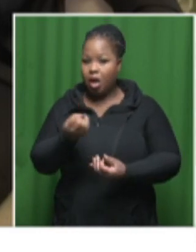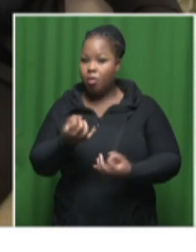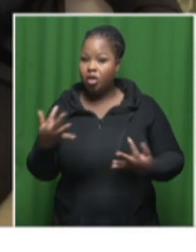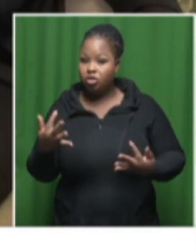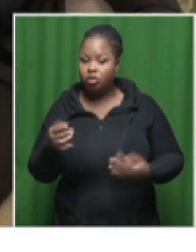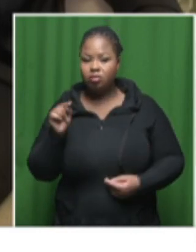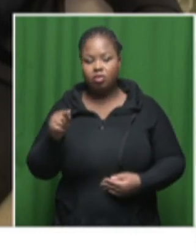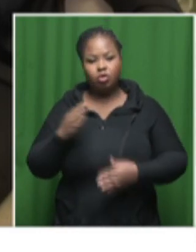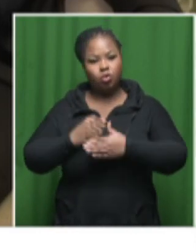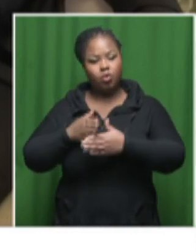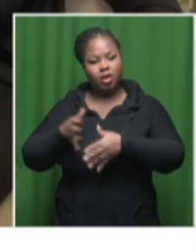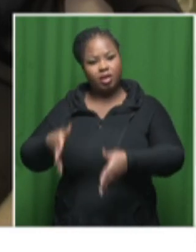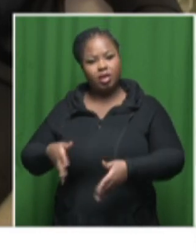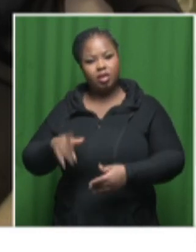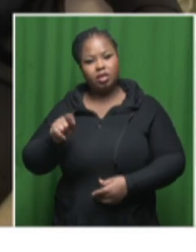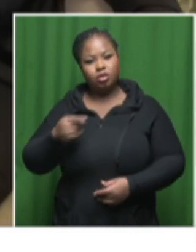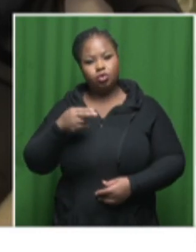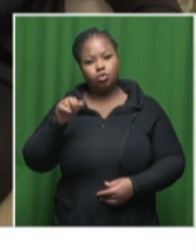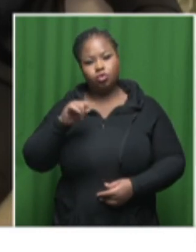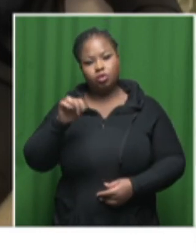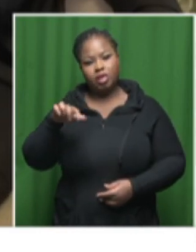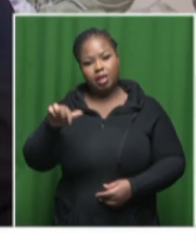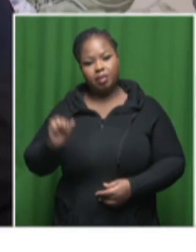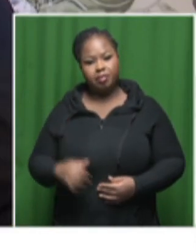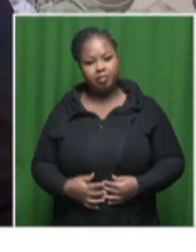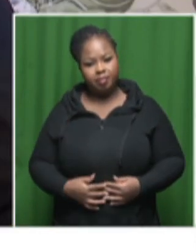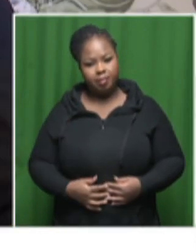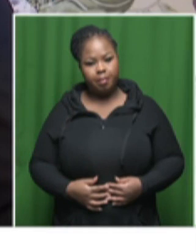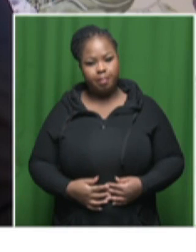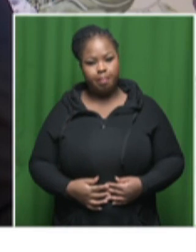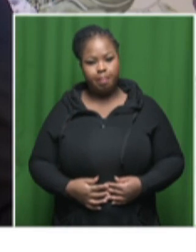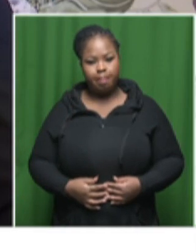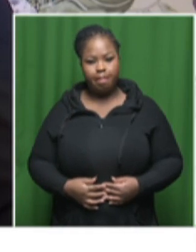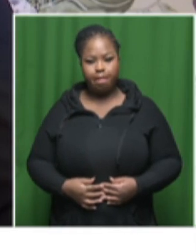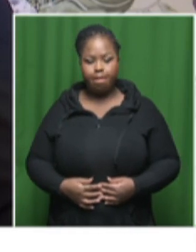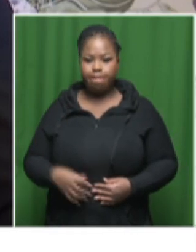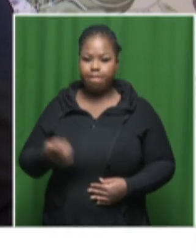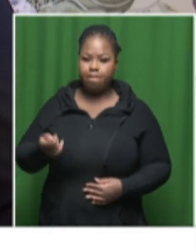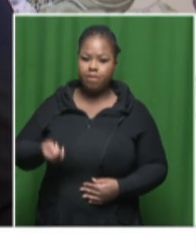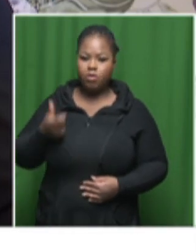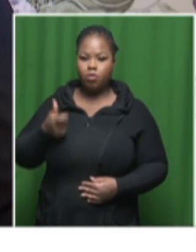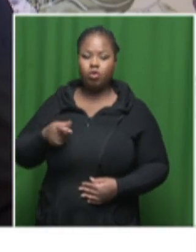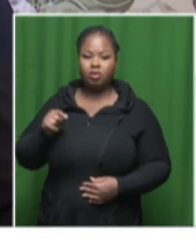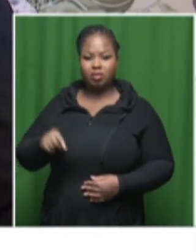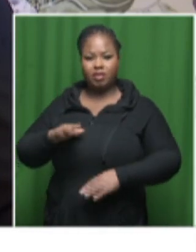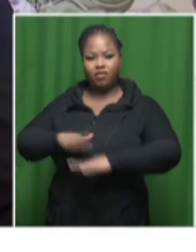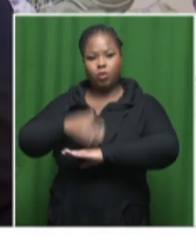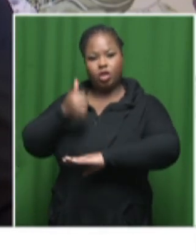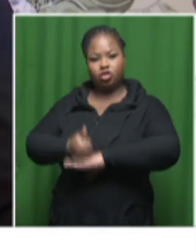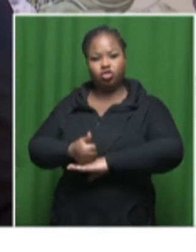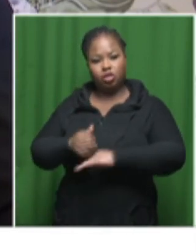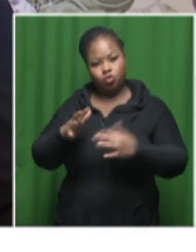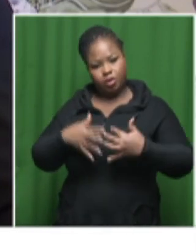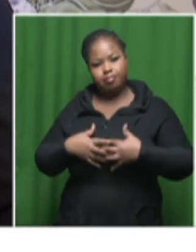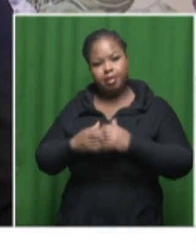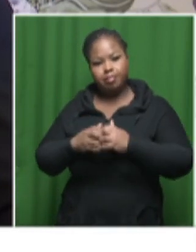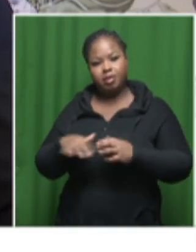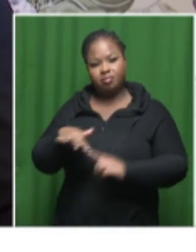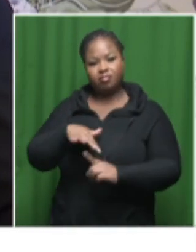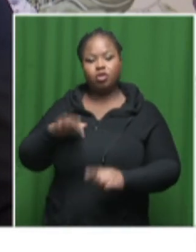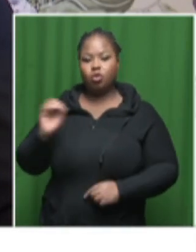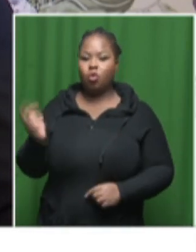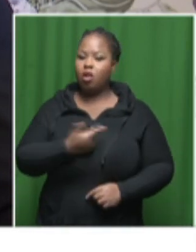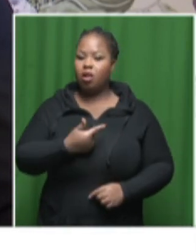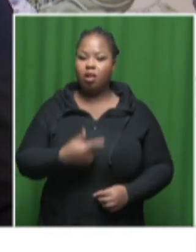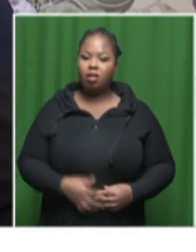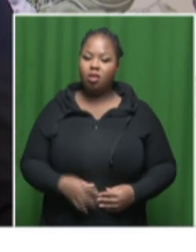the work that is being done in these facilities? It's almost the foundation of all the facilities across the